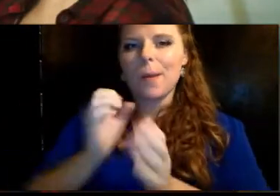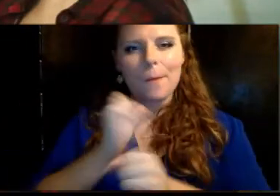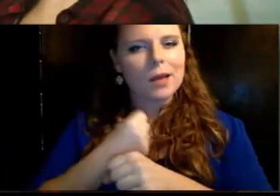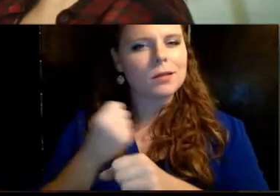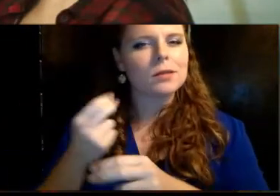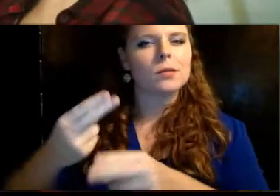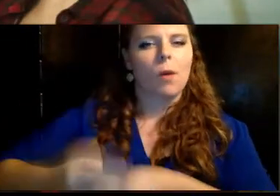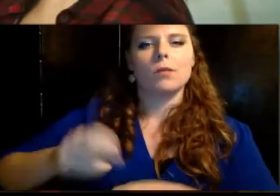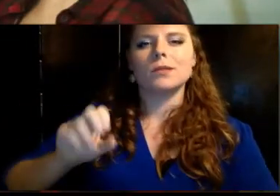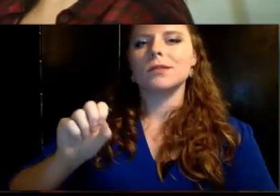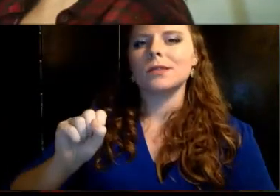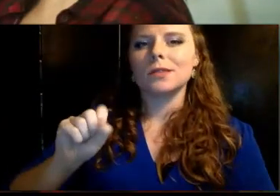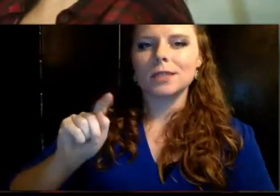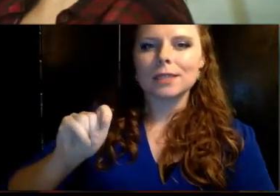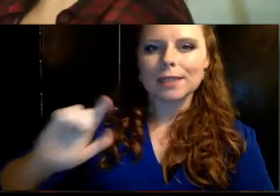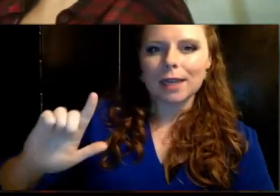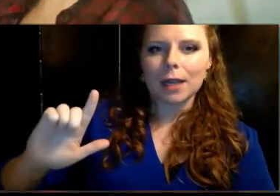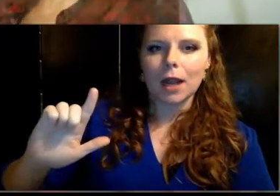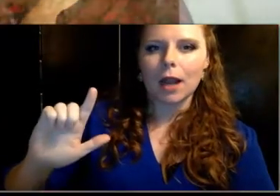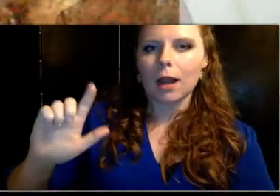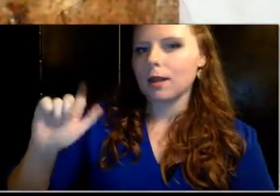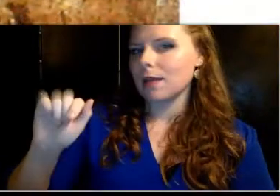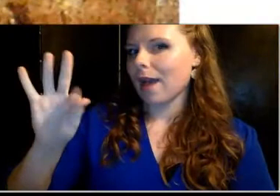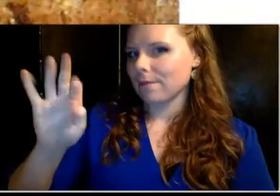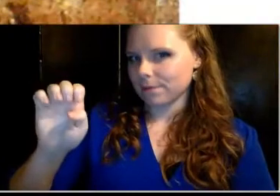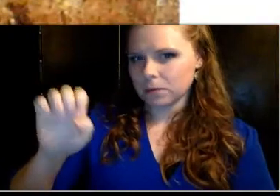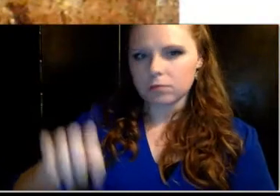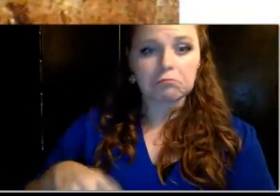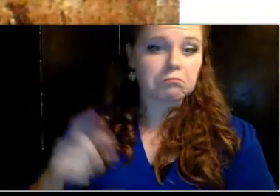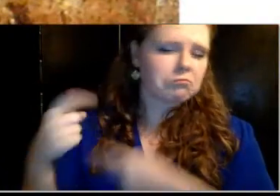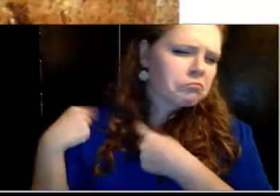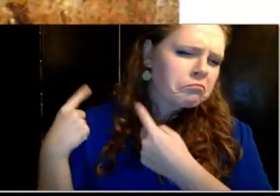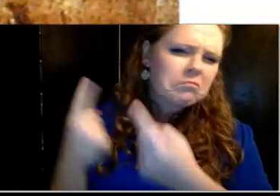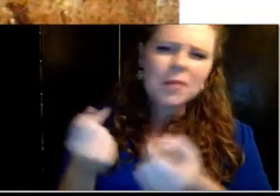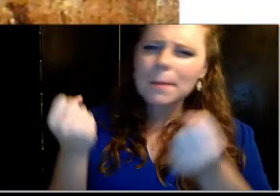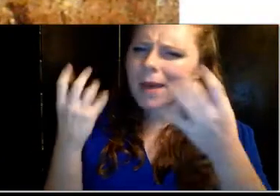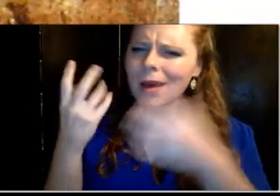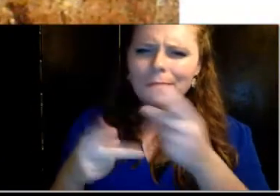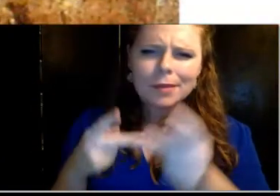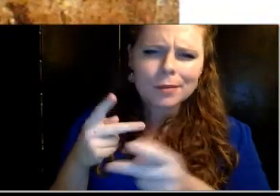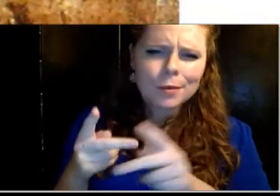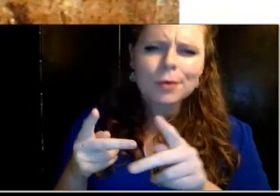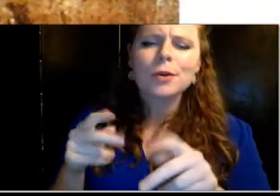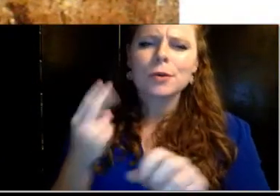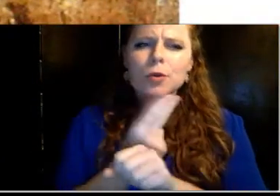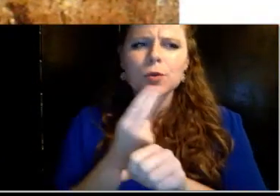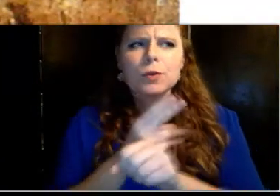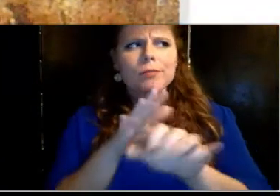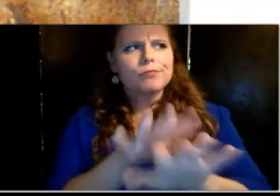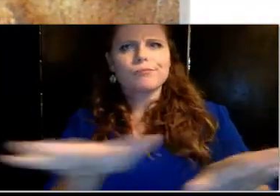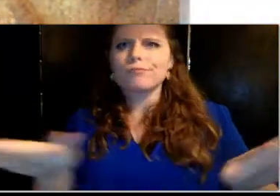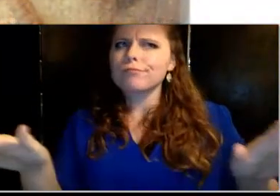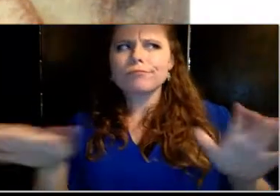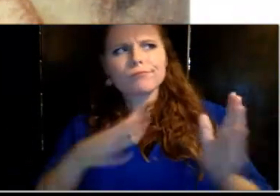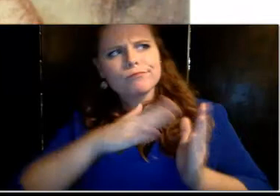what's called a still life. For a long time, people have been using the things around them in their art.